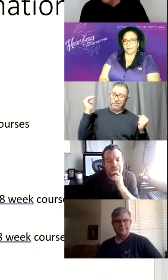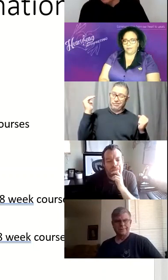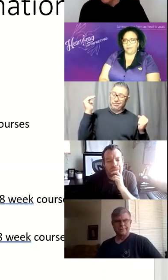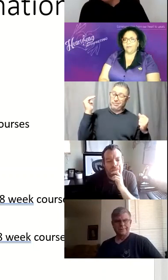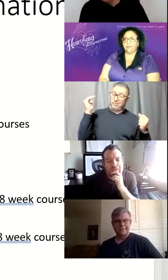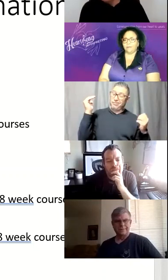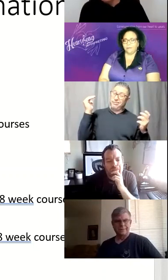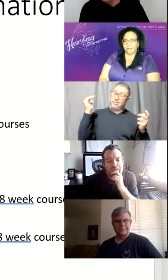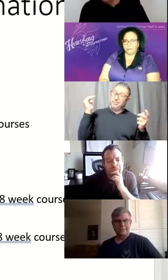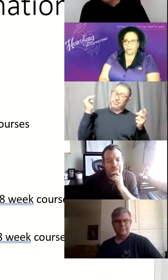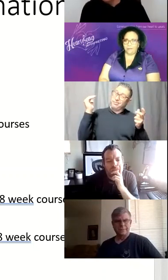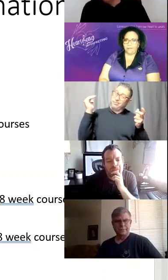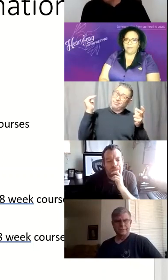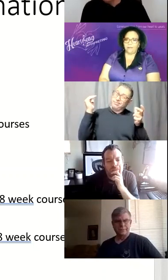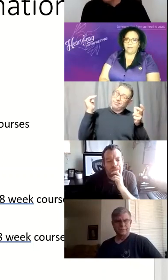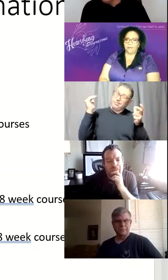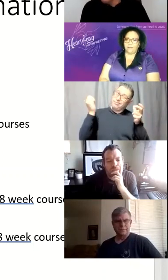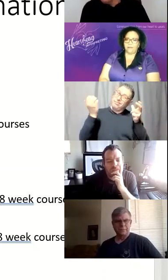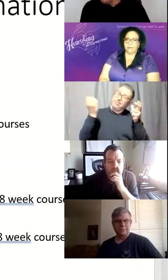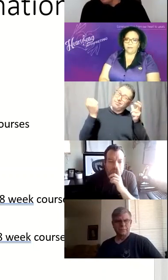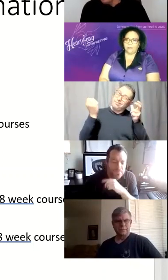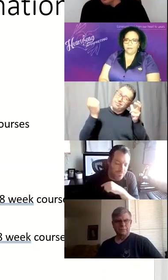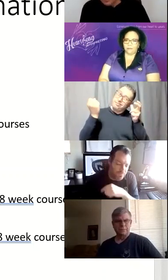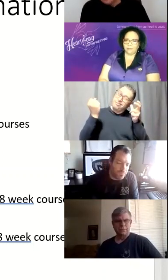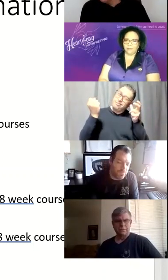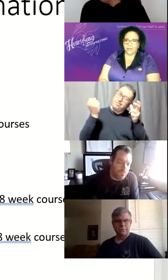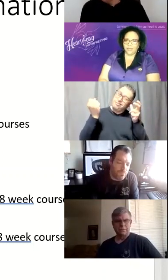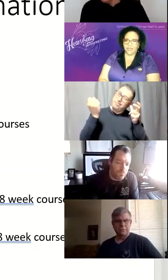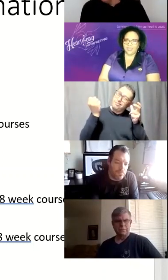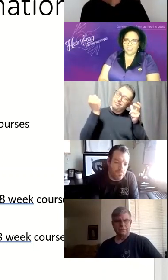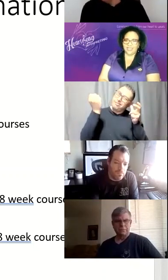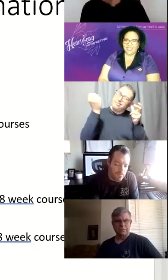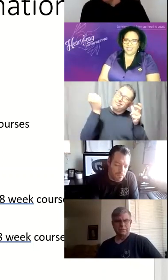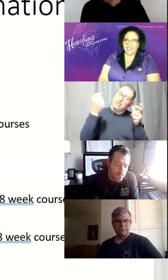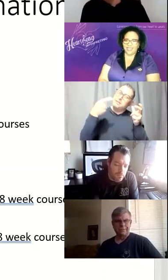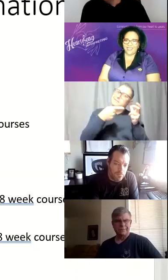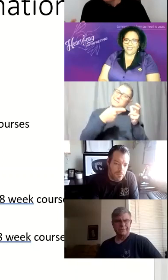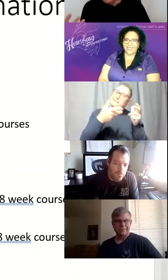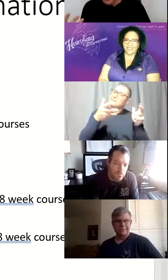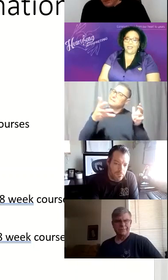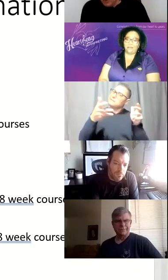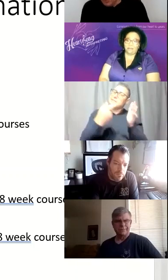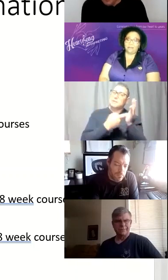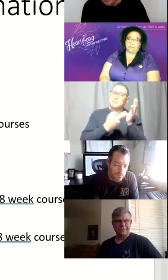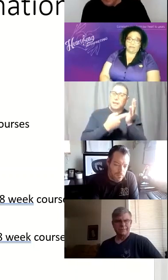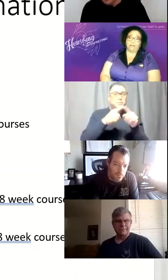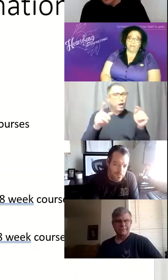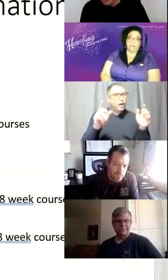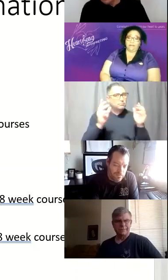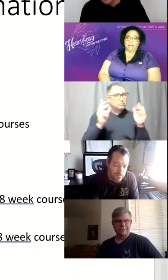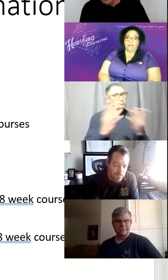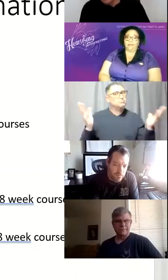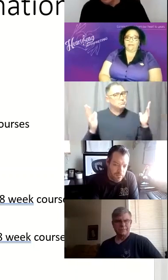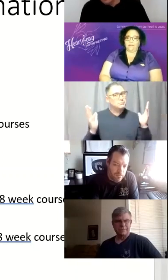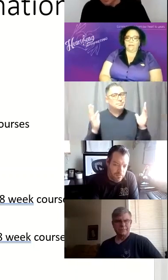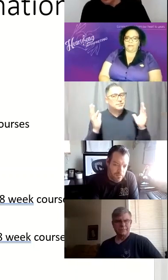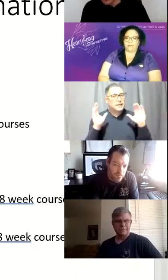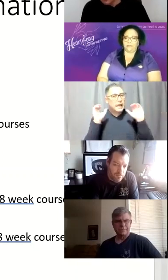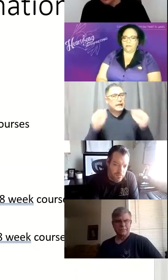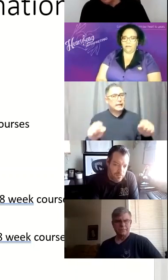skills. And so I just want to put that out there. And if we can get